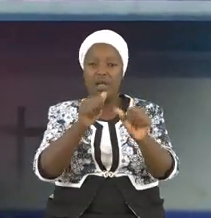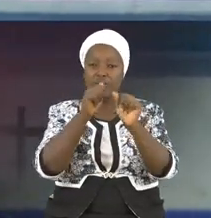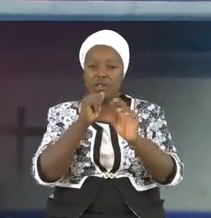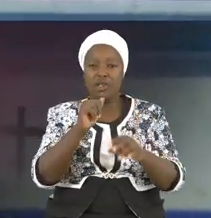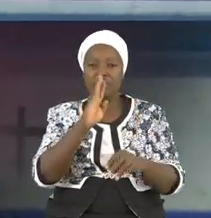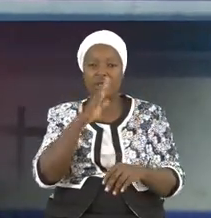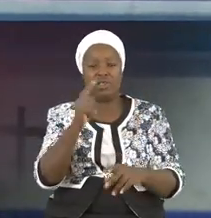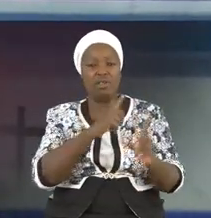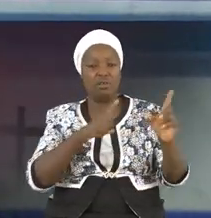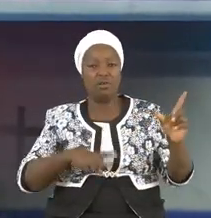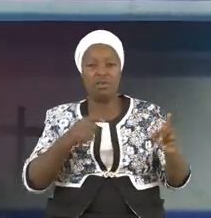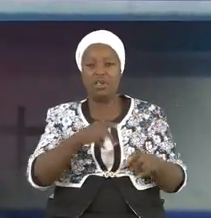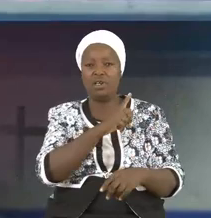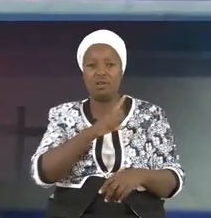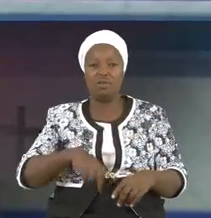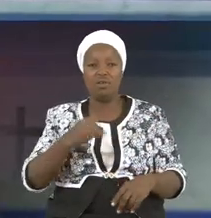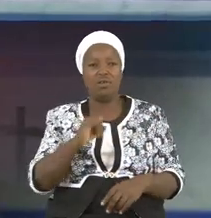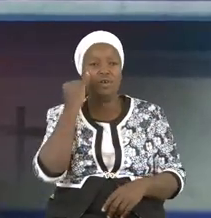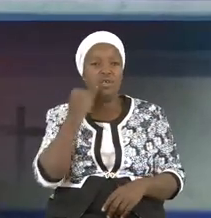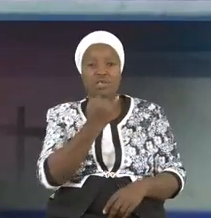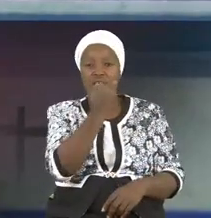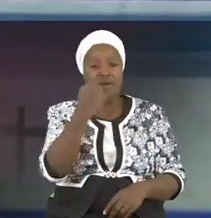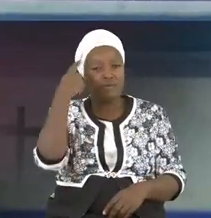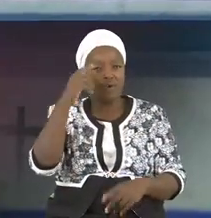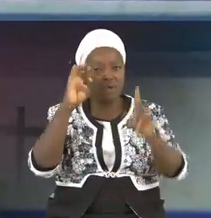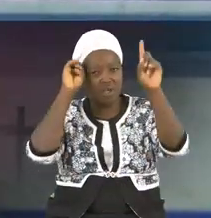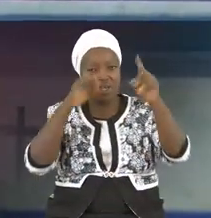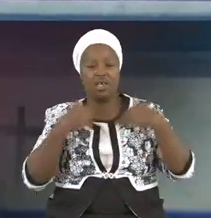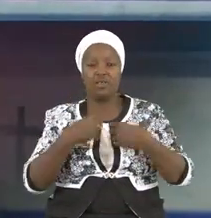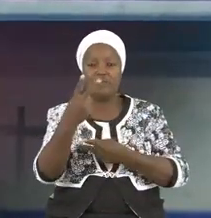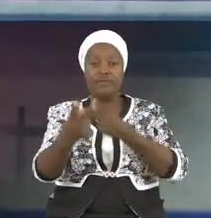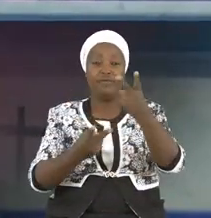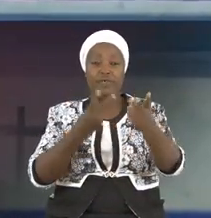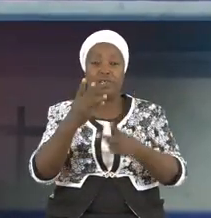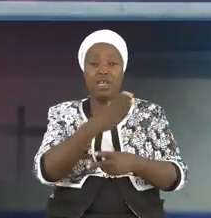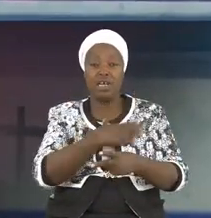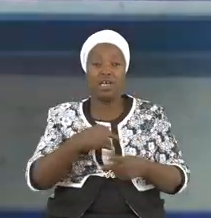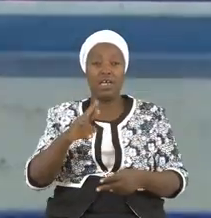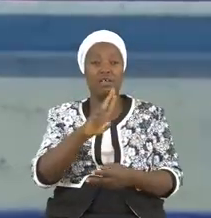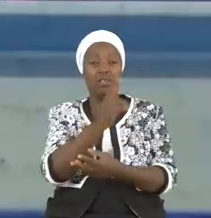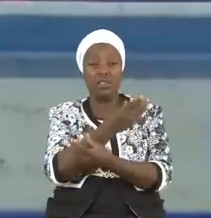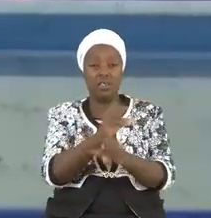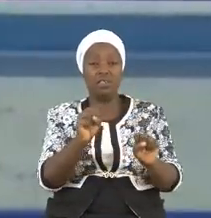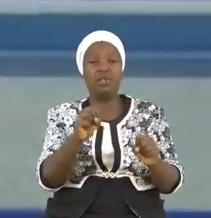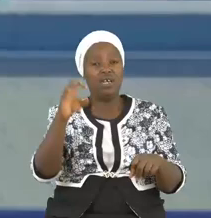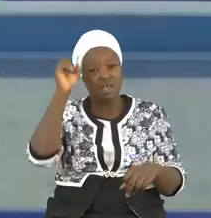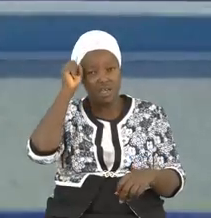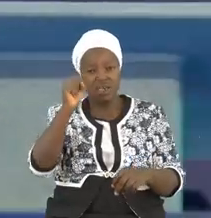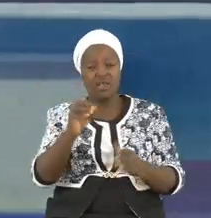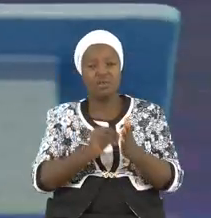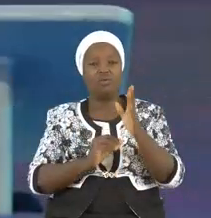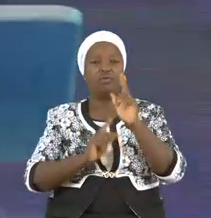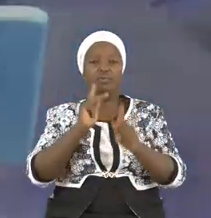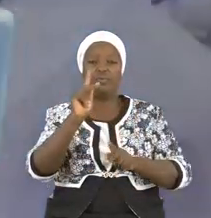for he has visited and redeemed his people. Look at verse 69